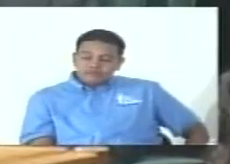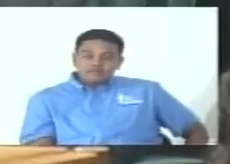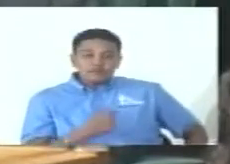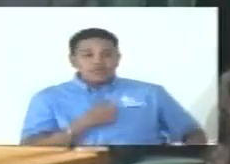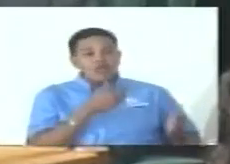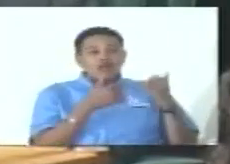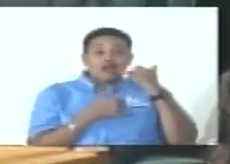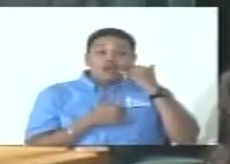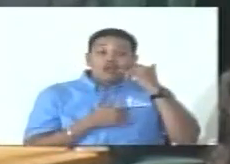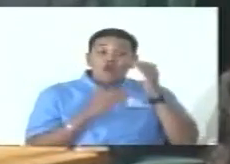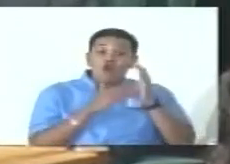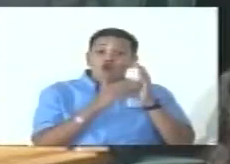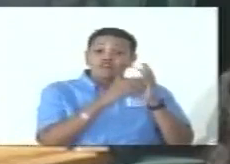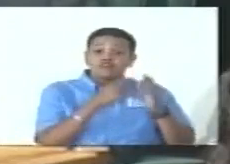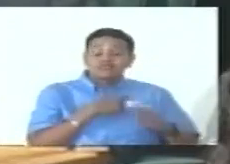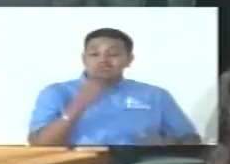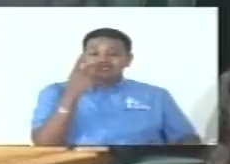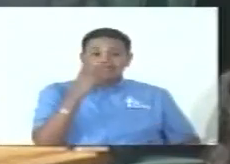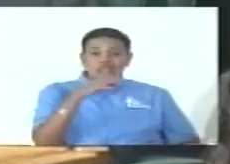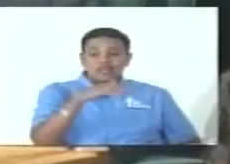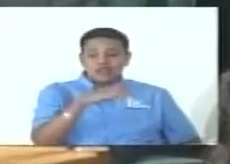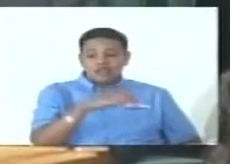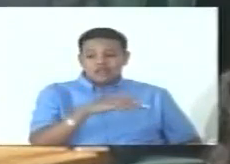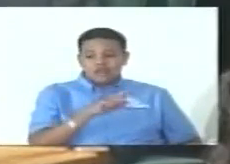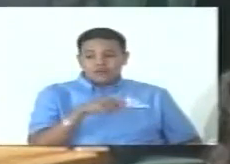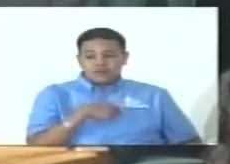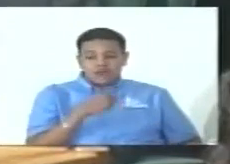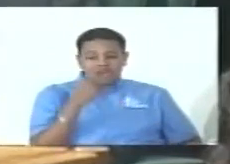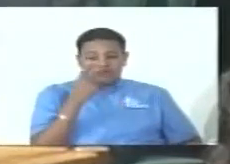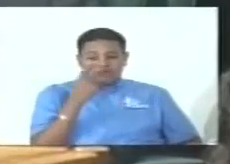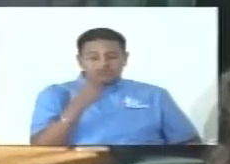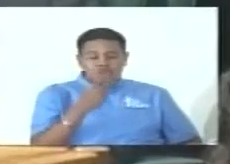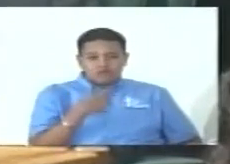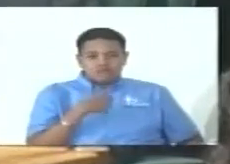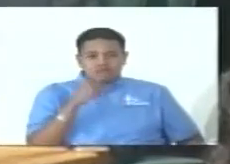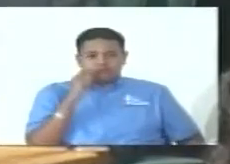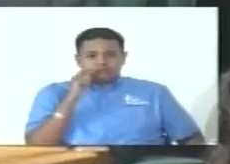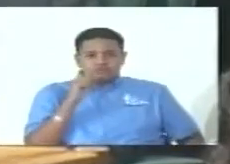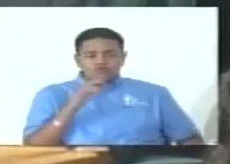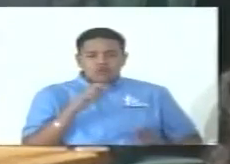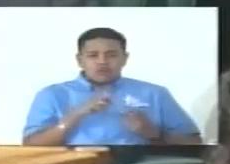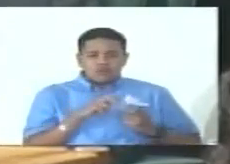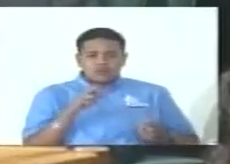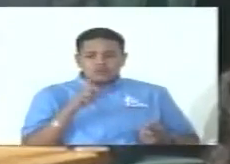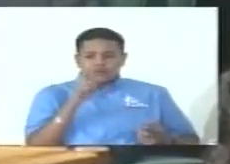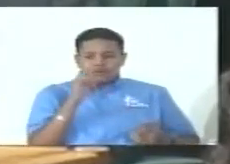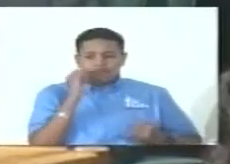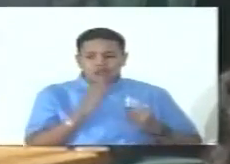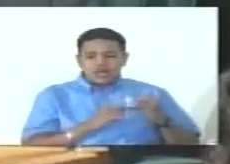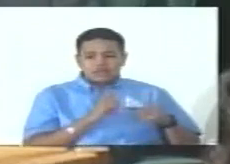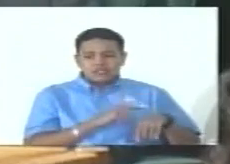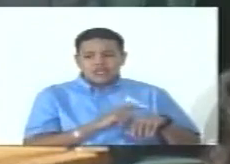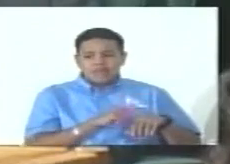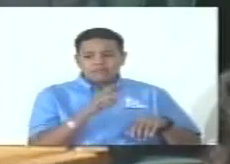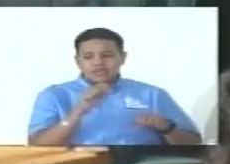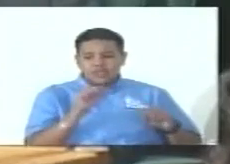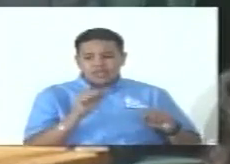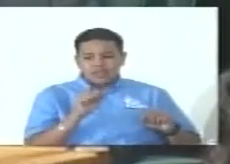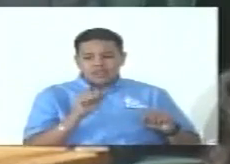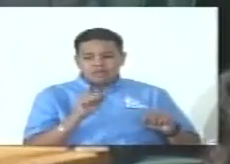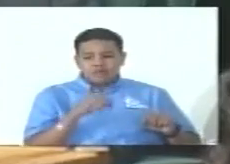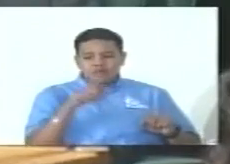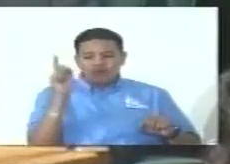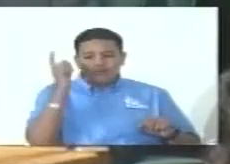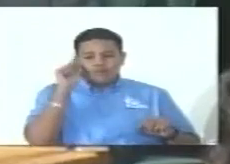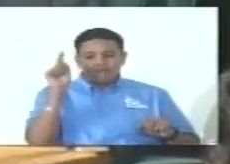time. So her appearance did catch me off guard. It was one of the last times she would have been able to go for